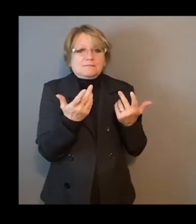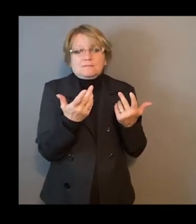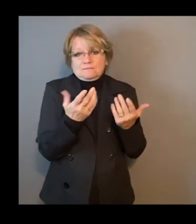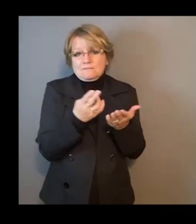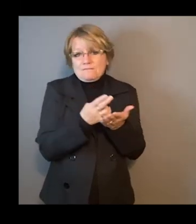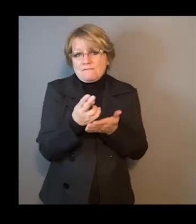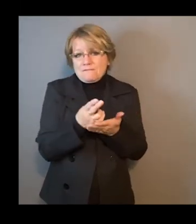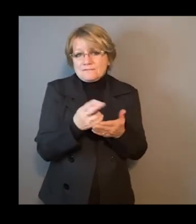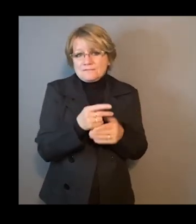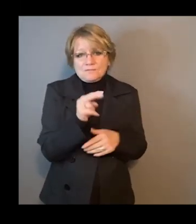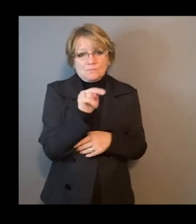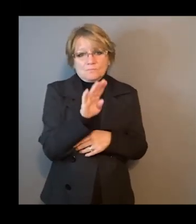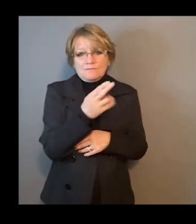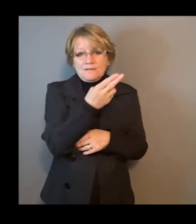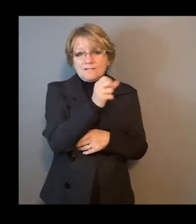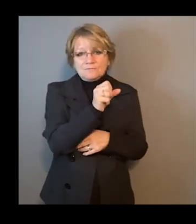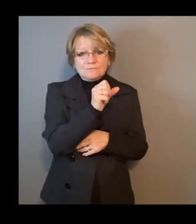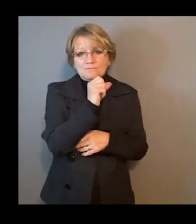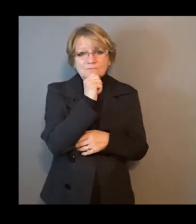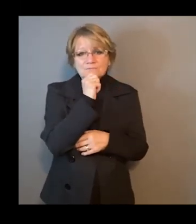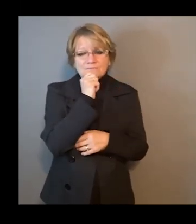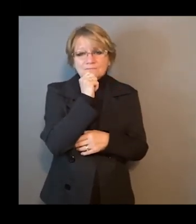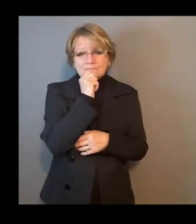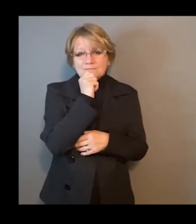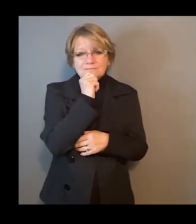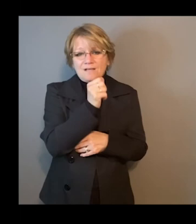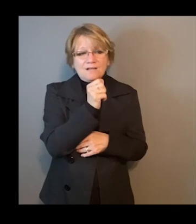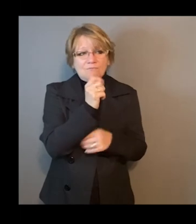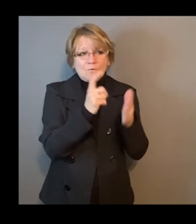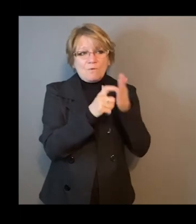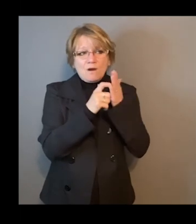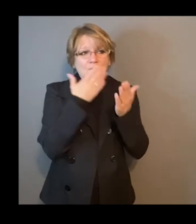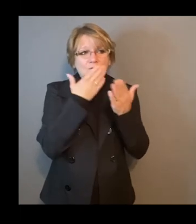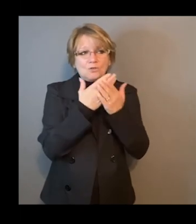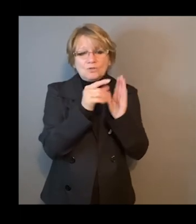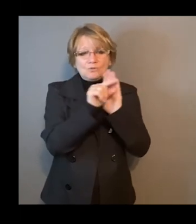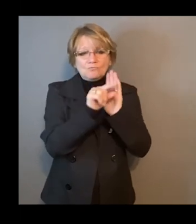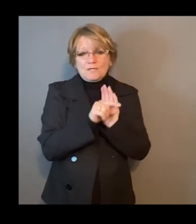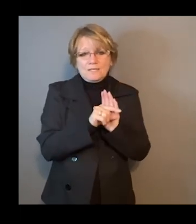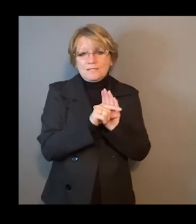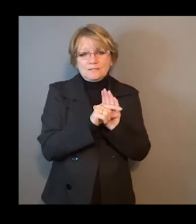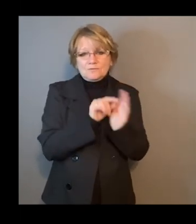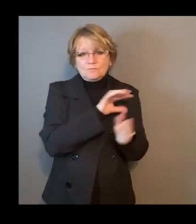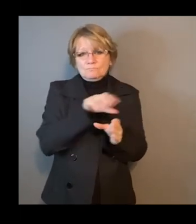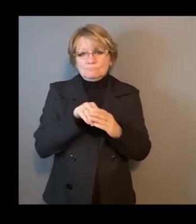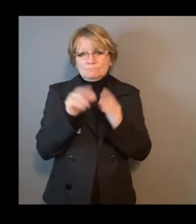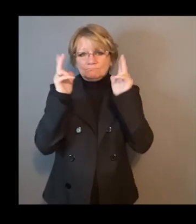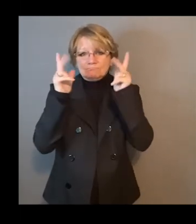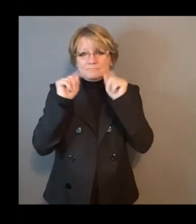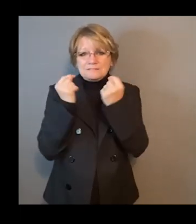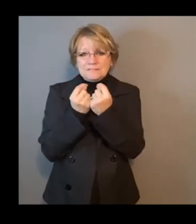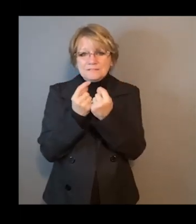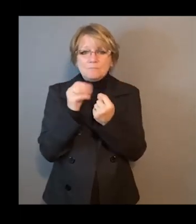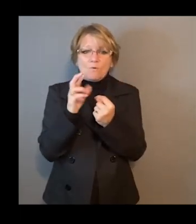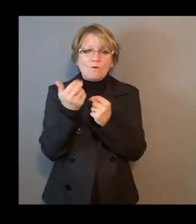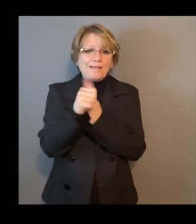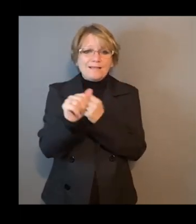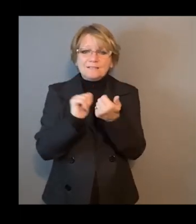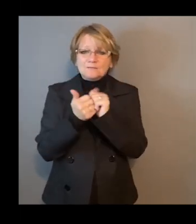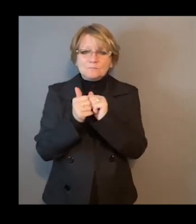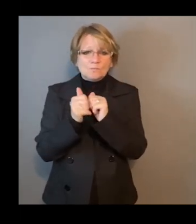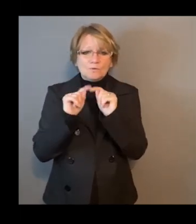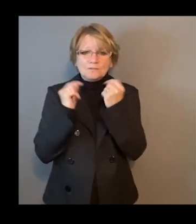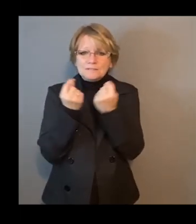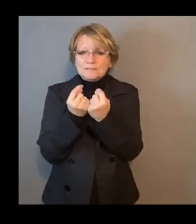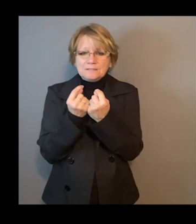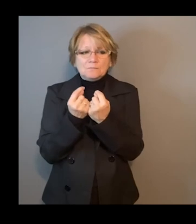to be completely honest, at New Bedford High, you didn't really have to have good grades to be on the team. So, like we was very capable of doing it, but I just